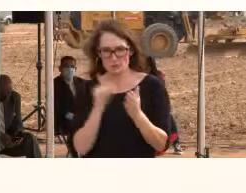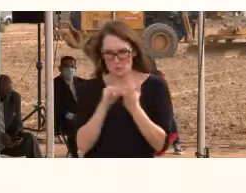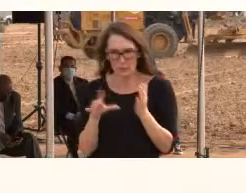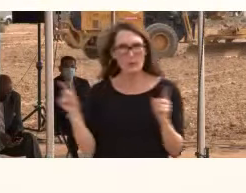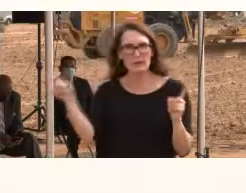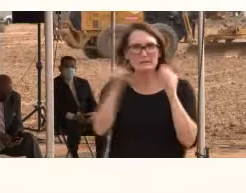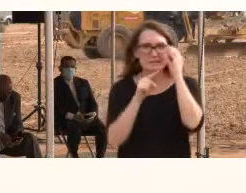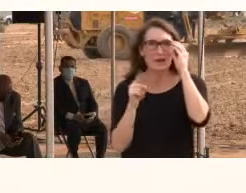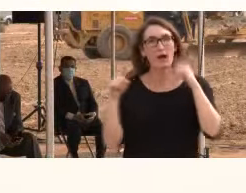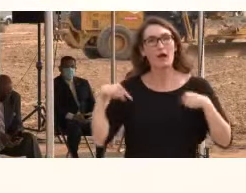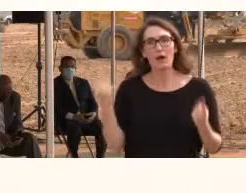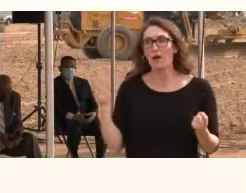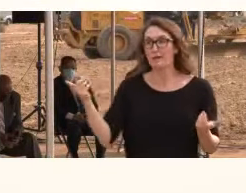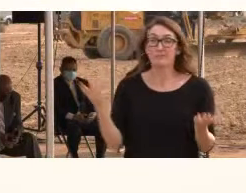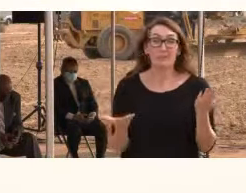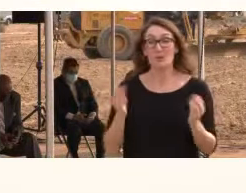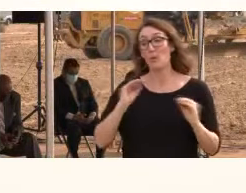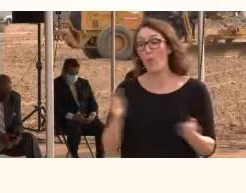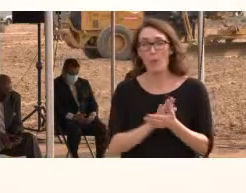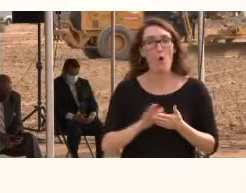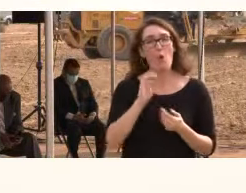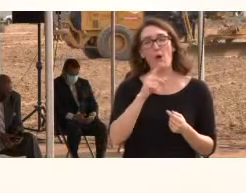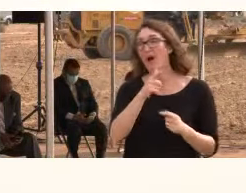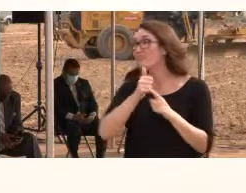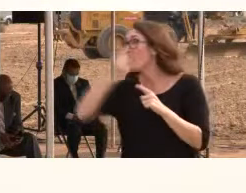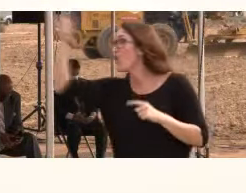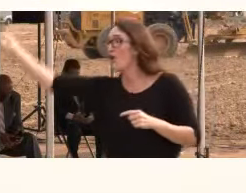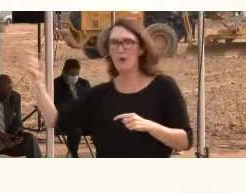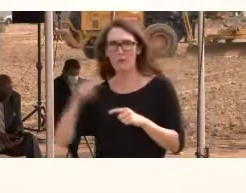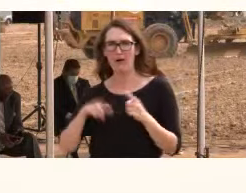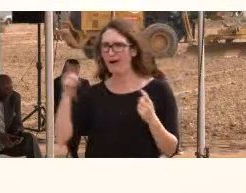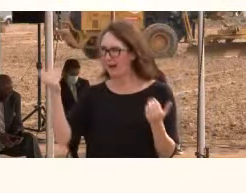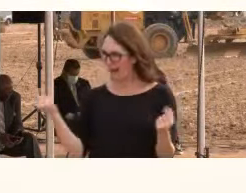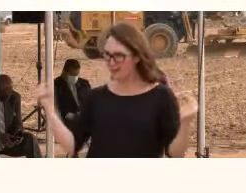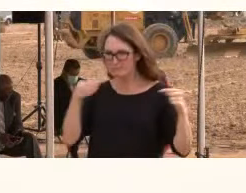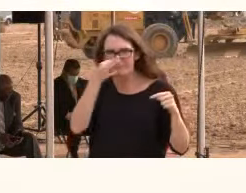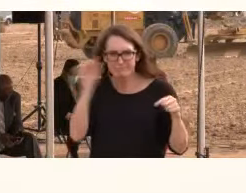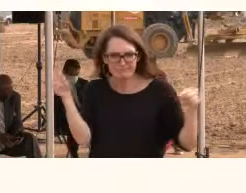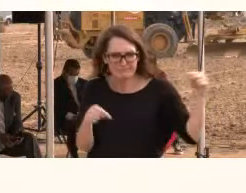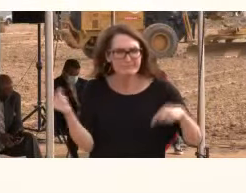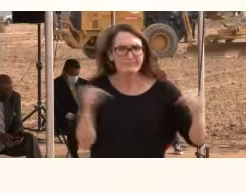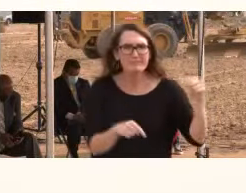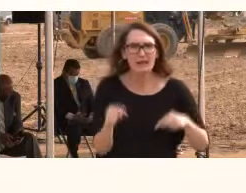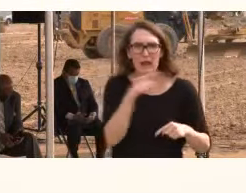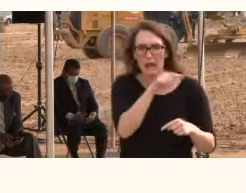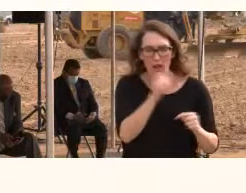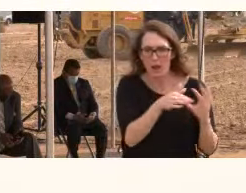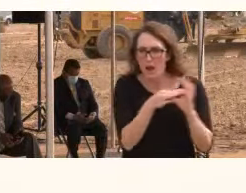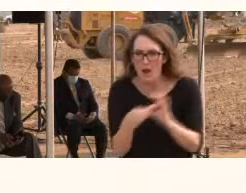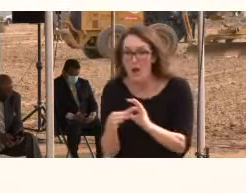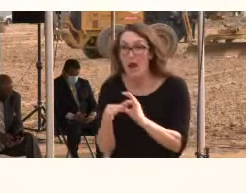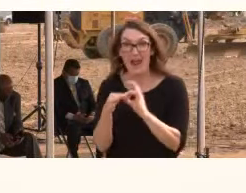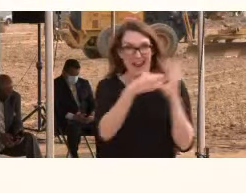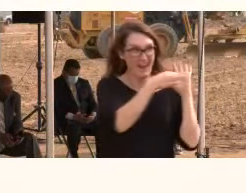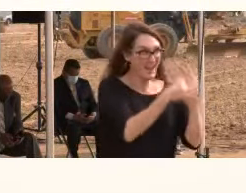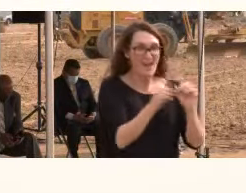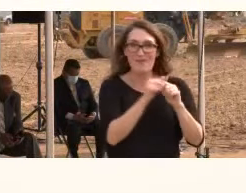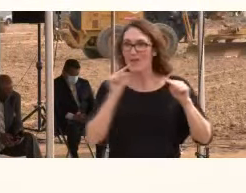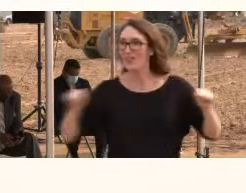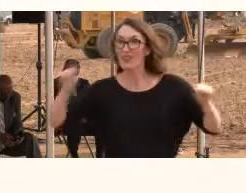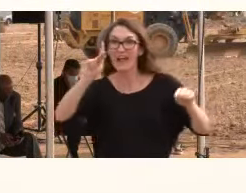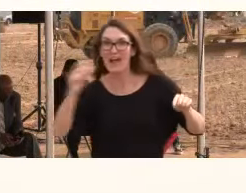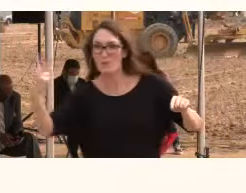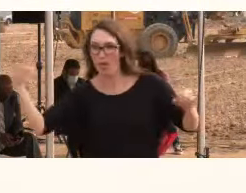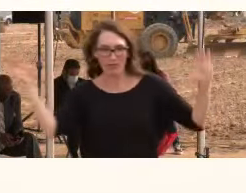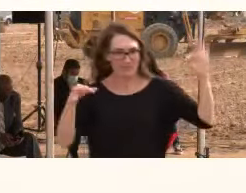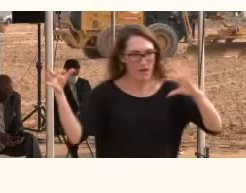who will be able to, we will be able to bridge college career pathways with to really create catalytic